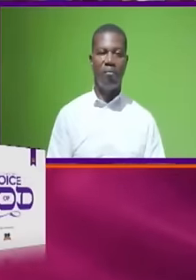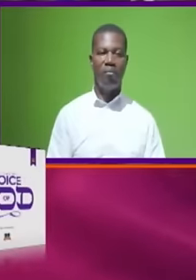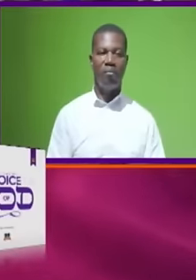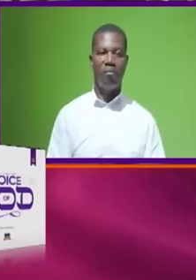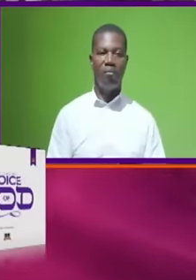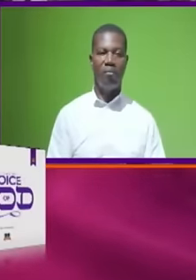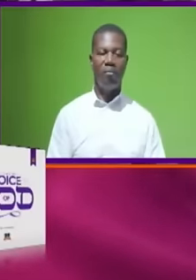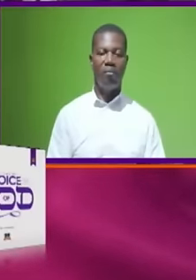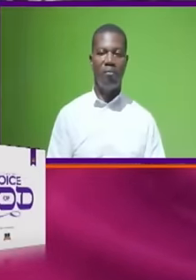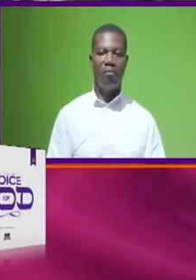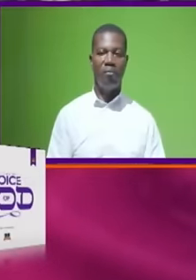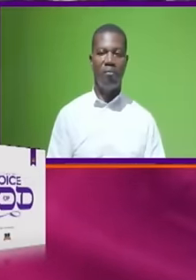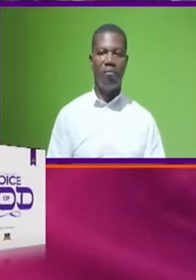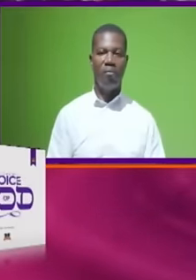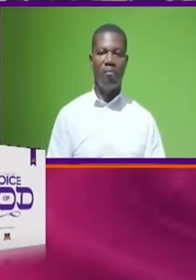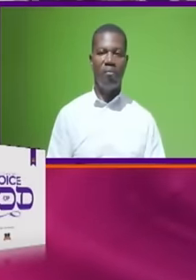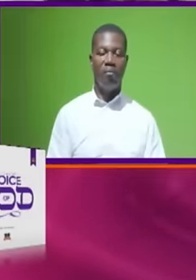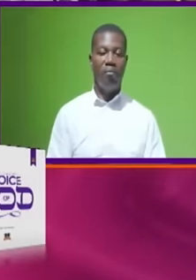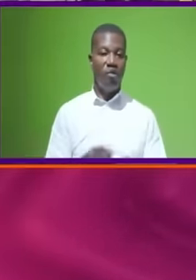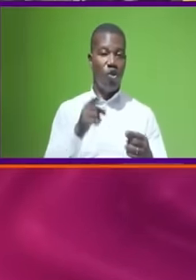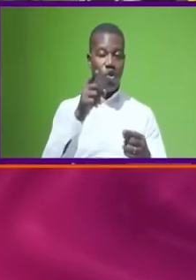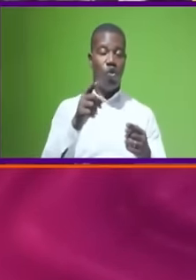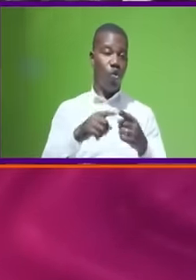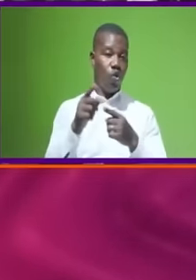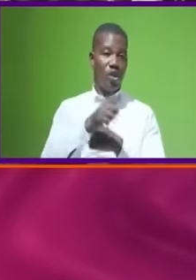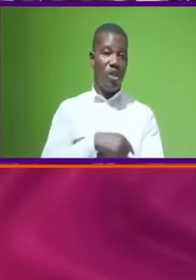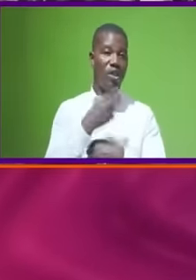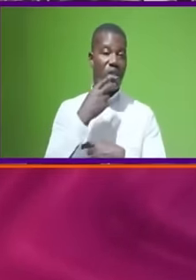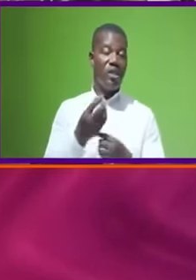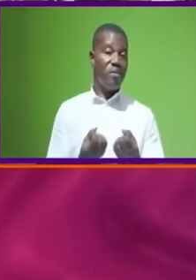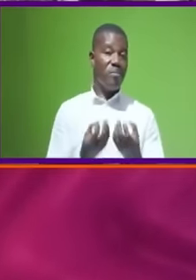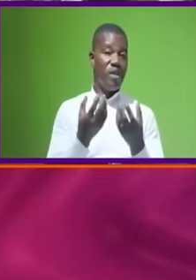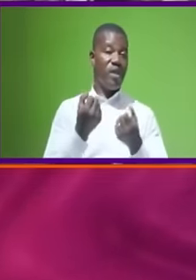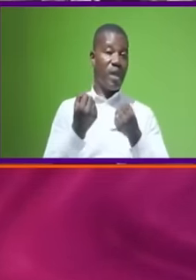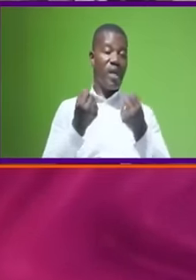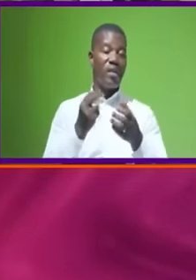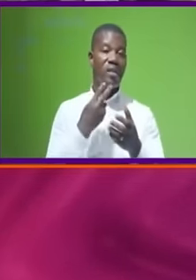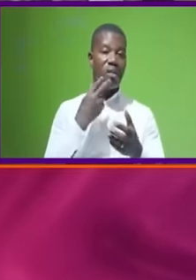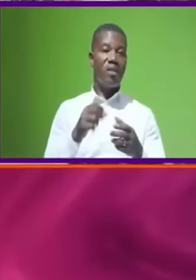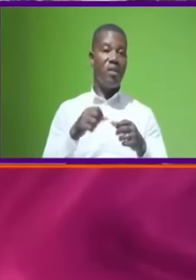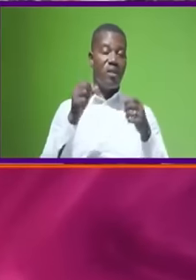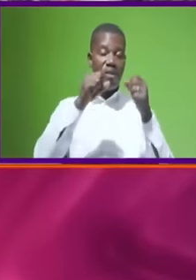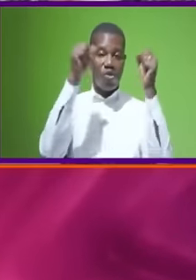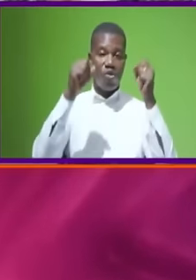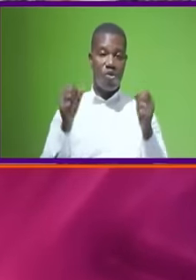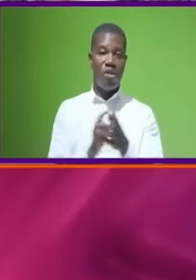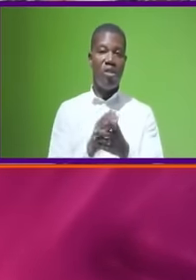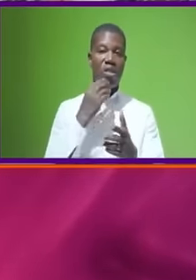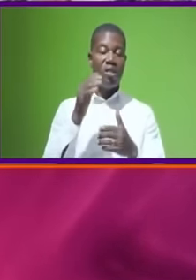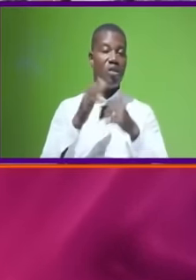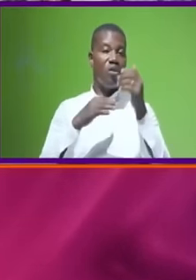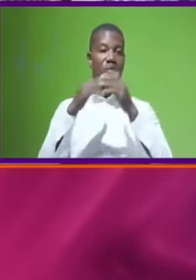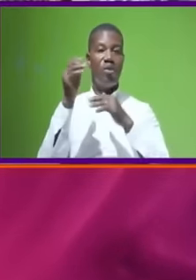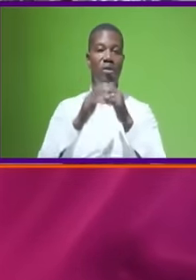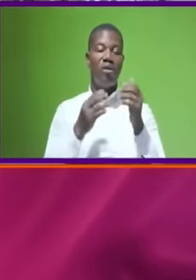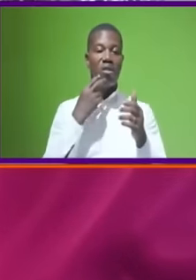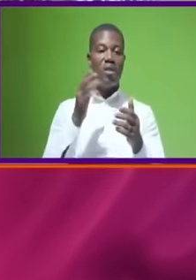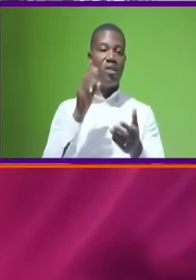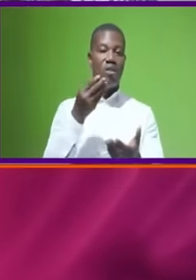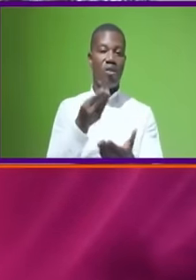will help them. That's why national cars shall stop, shall die, shall